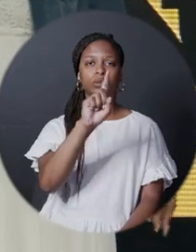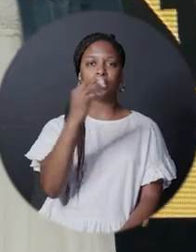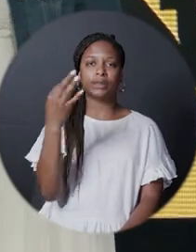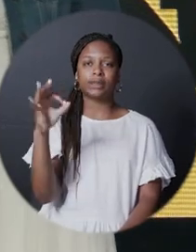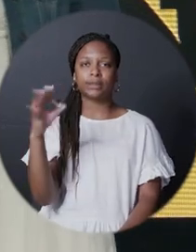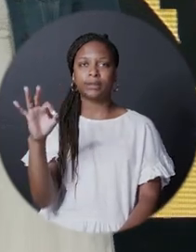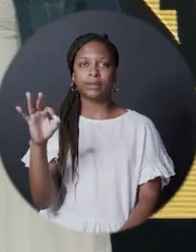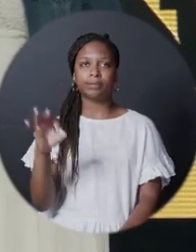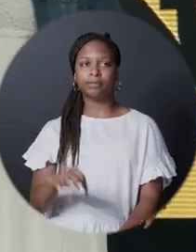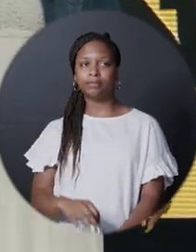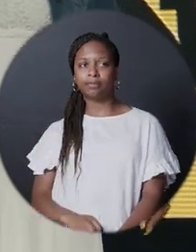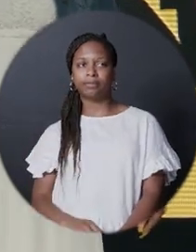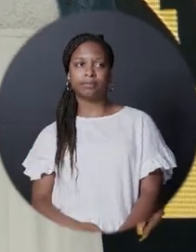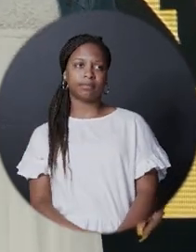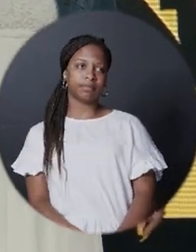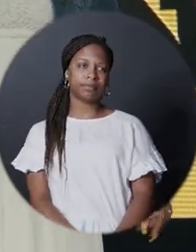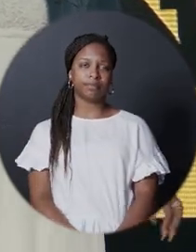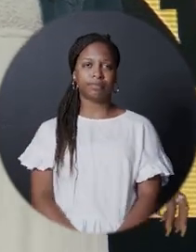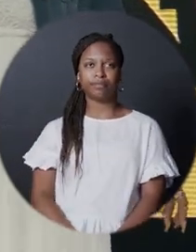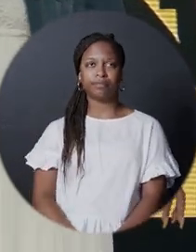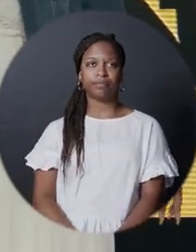James 1 and